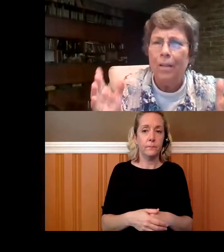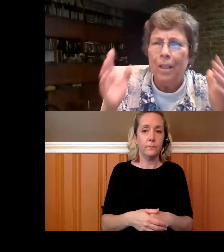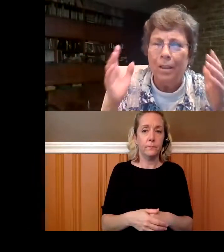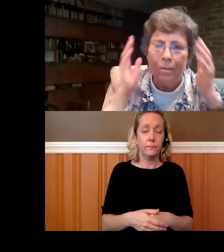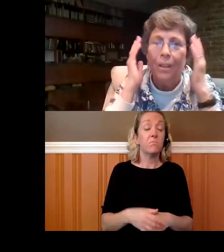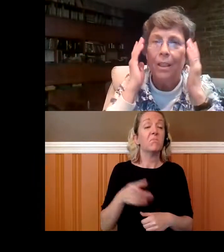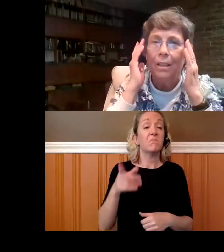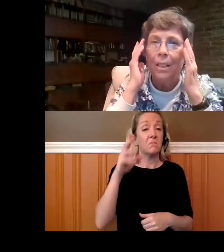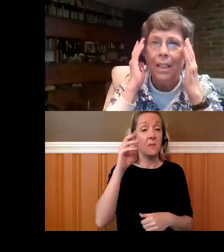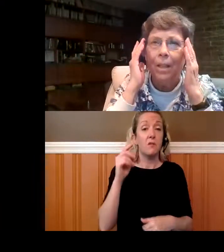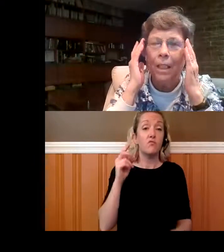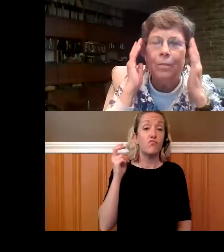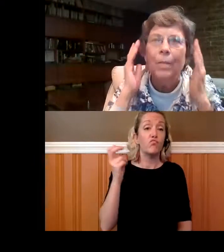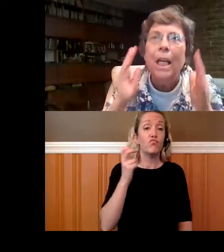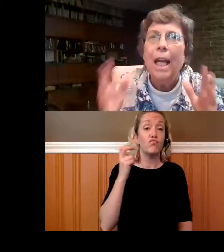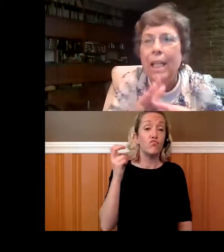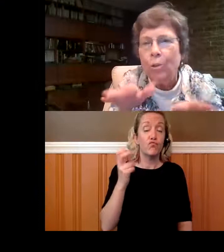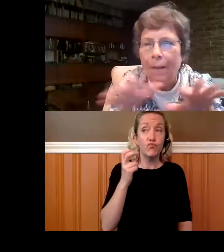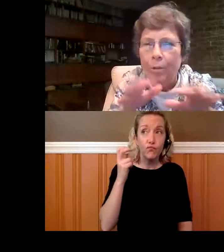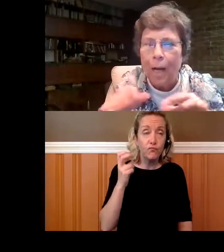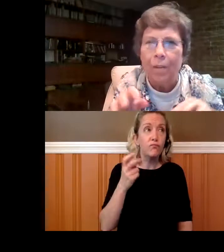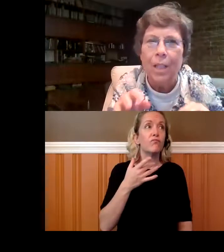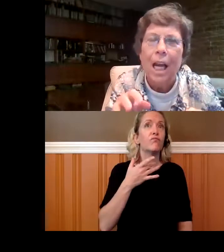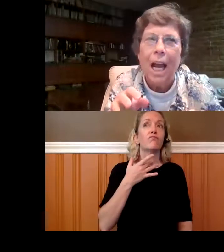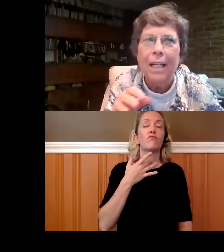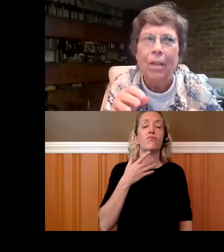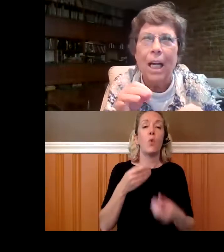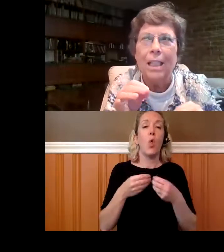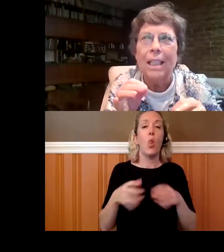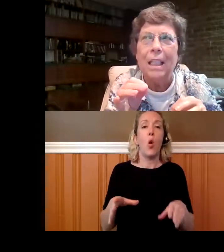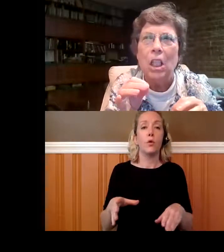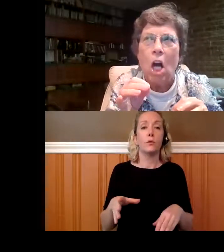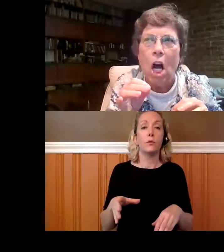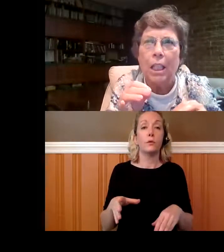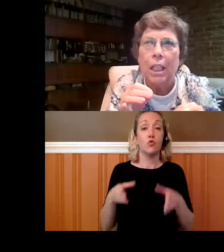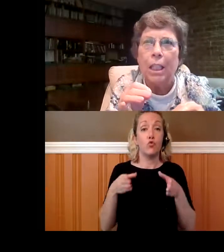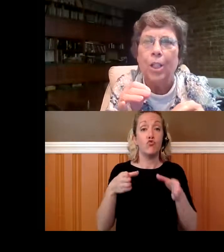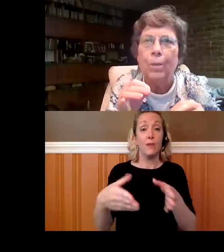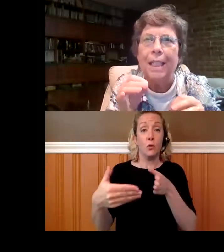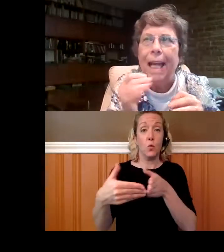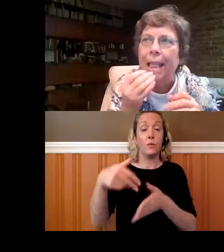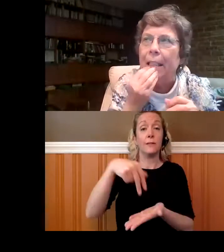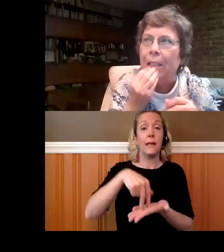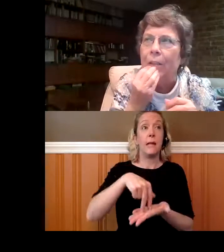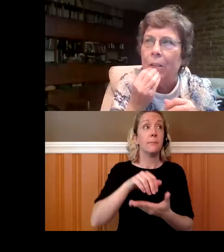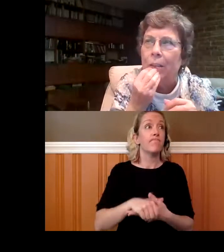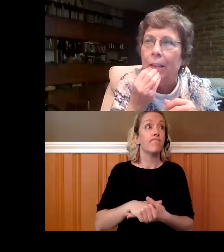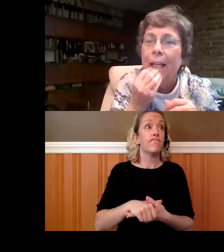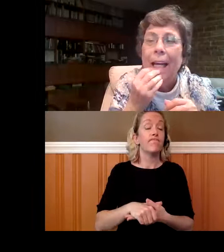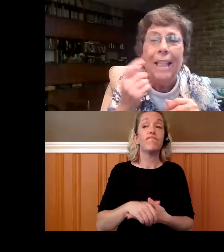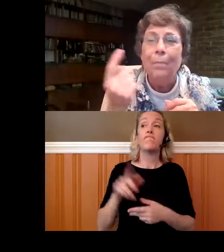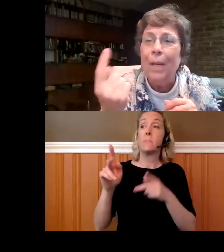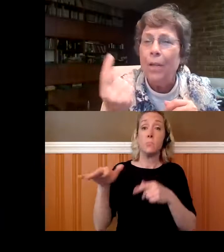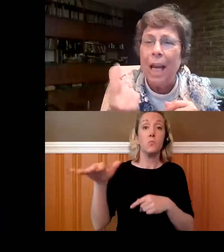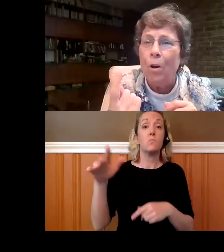traveling around and he realized he's lost. And so he's standing at the street corner, and some people came over and offered to help,